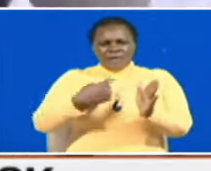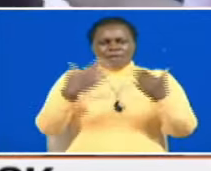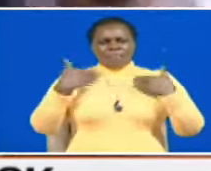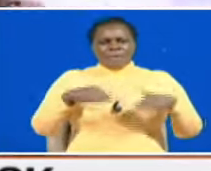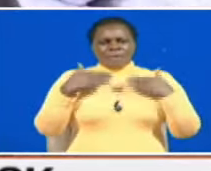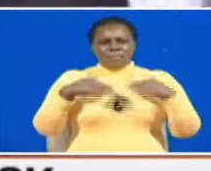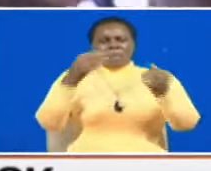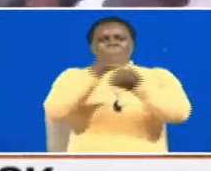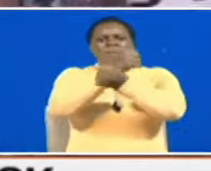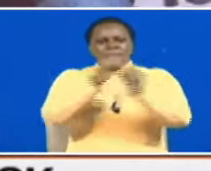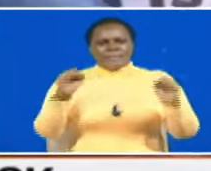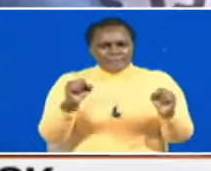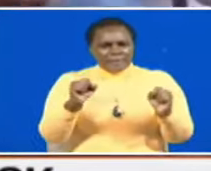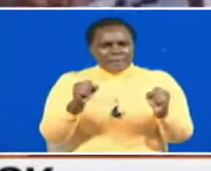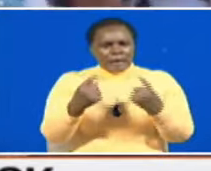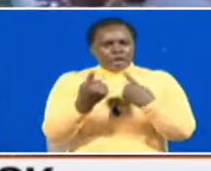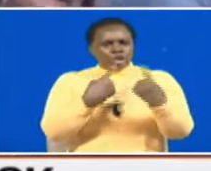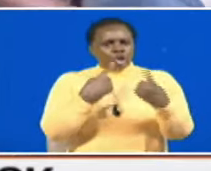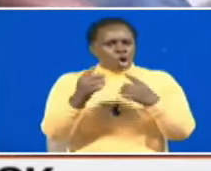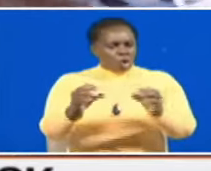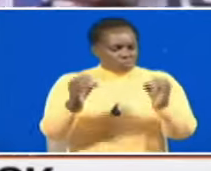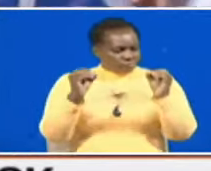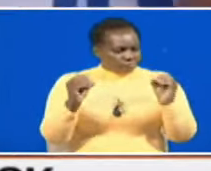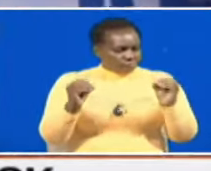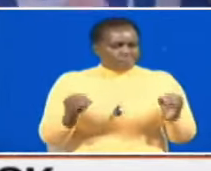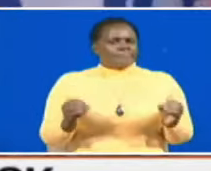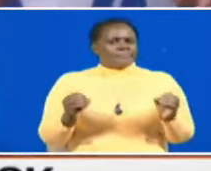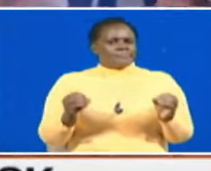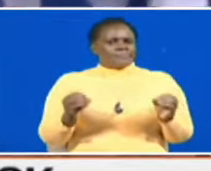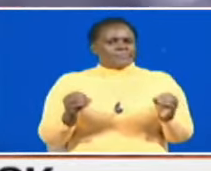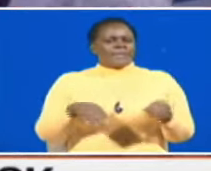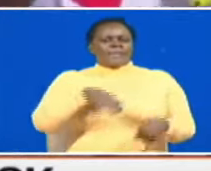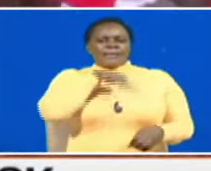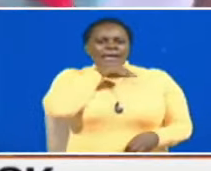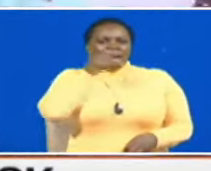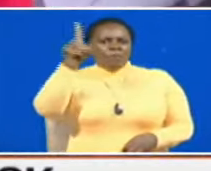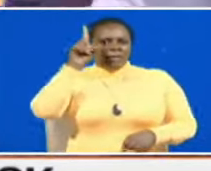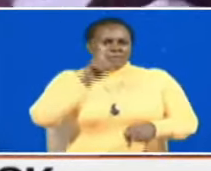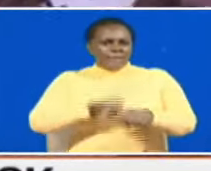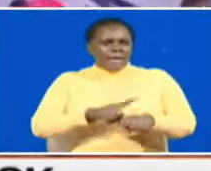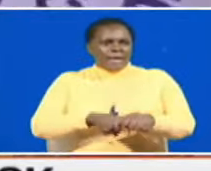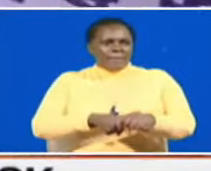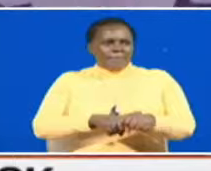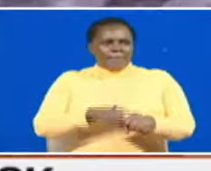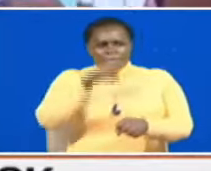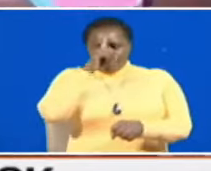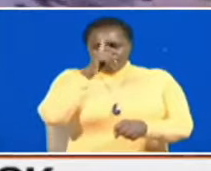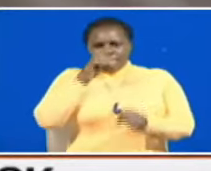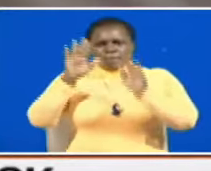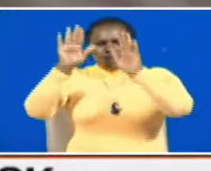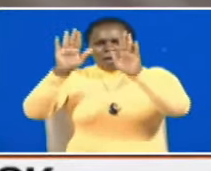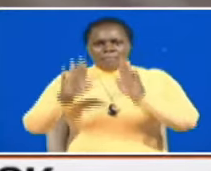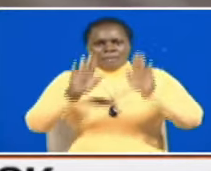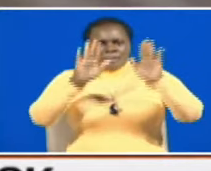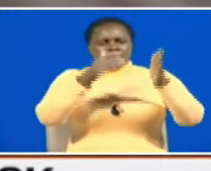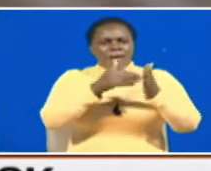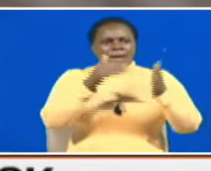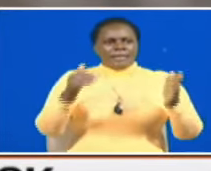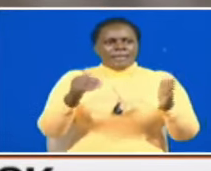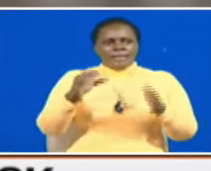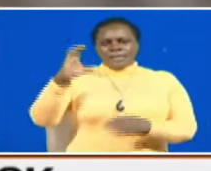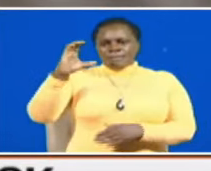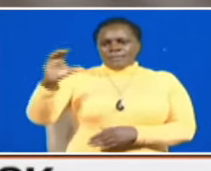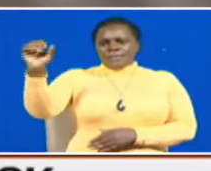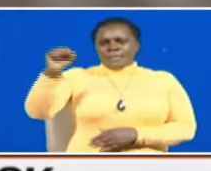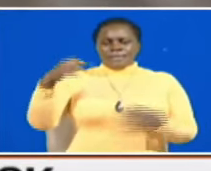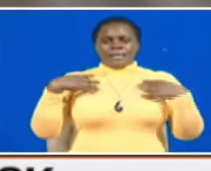people's president, has not uttered a word. The Azimio leader at one time mounted a serious campaign against Health Cabinet